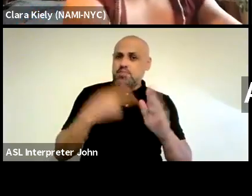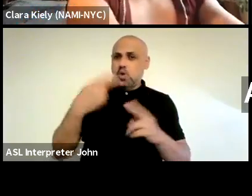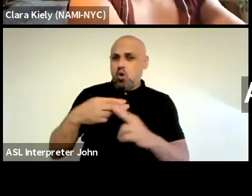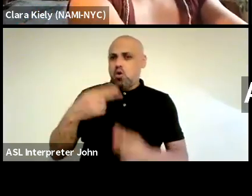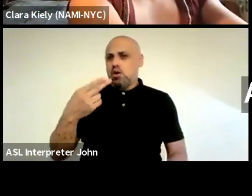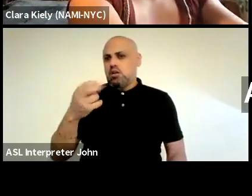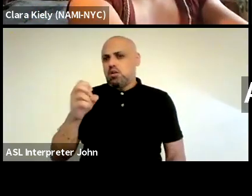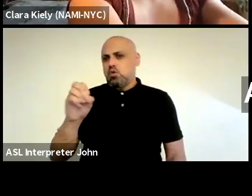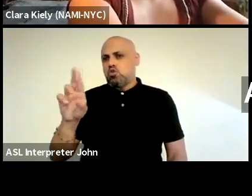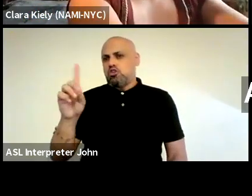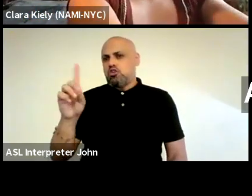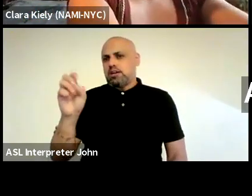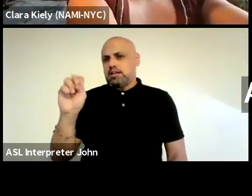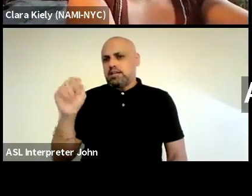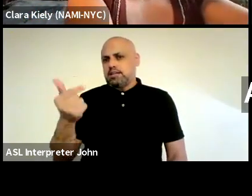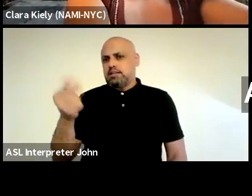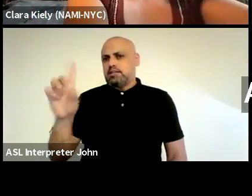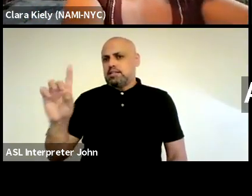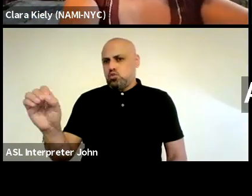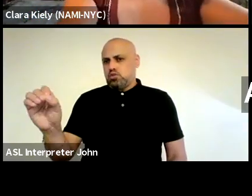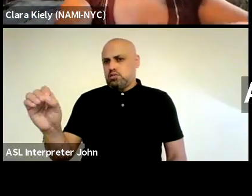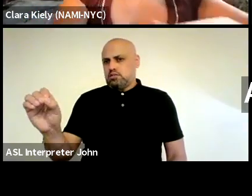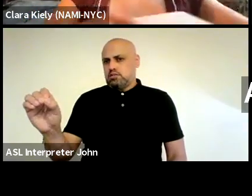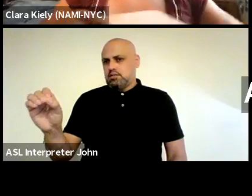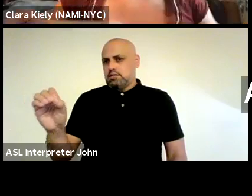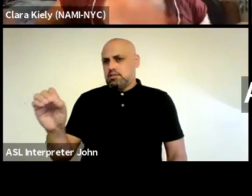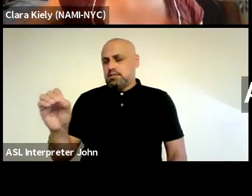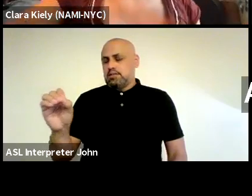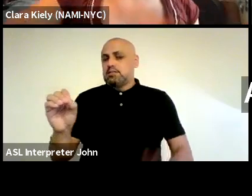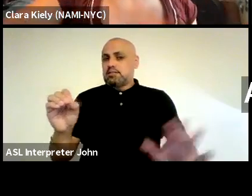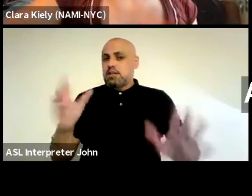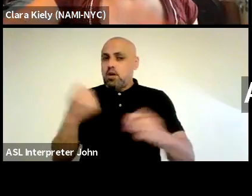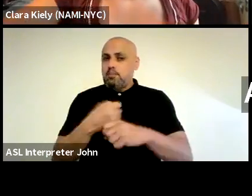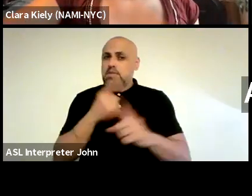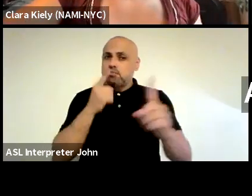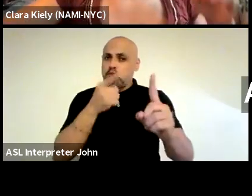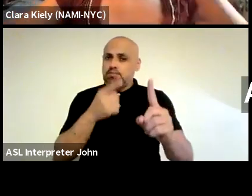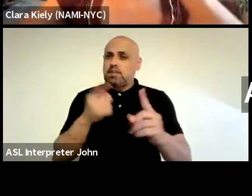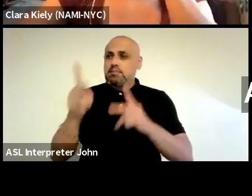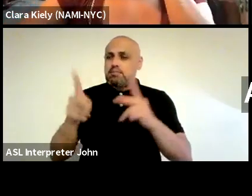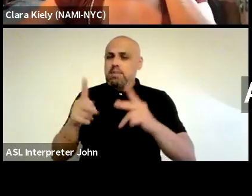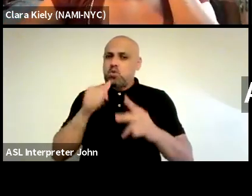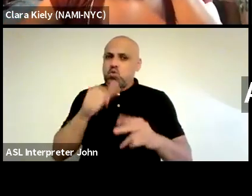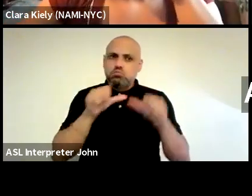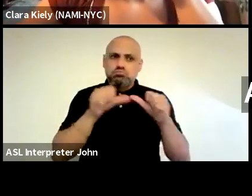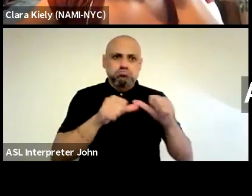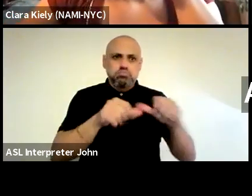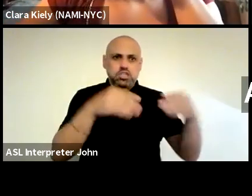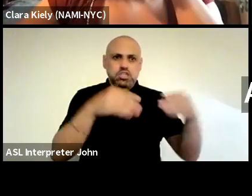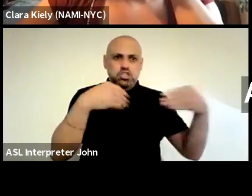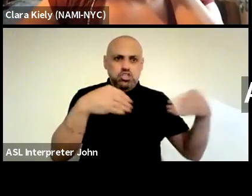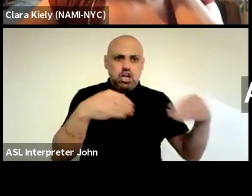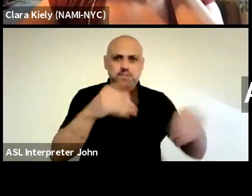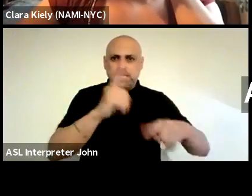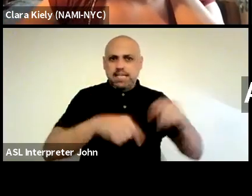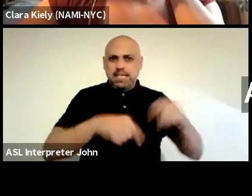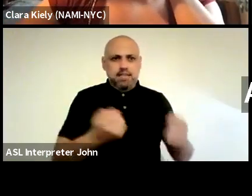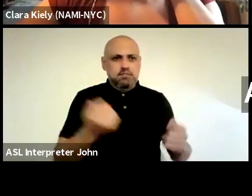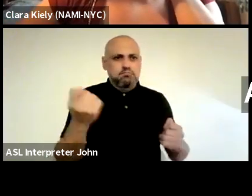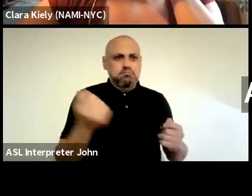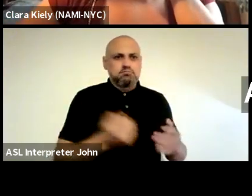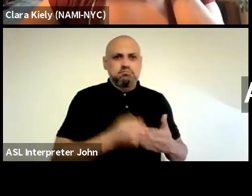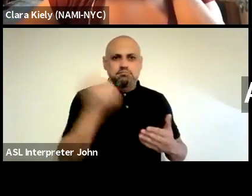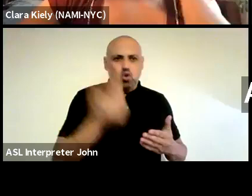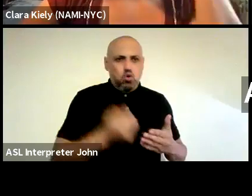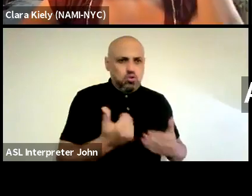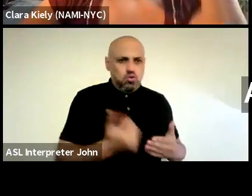this point though, which is there are people who excessively shop and can't discard. They really don't have intrusive thoughts